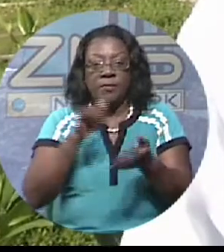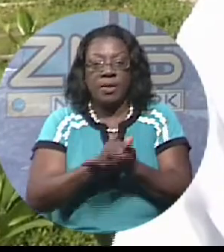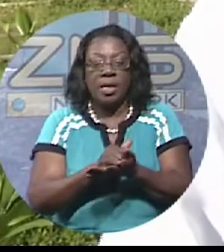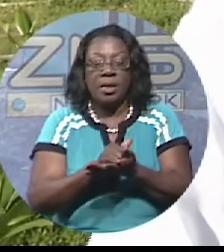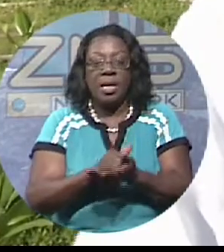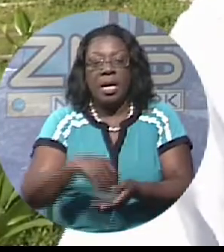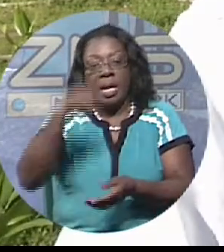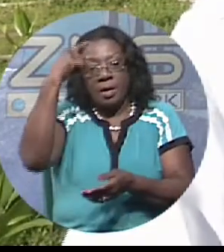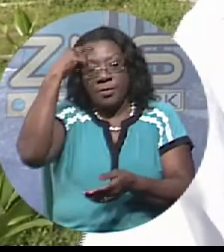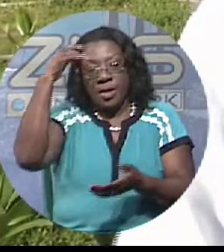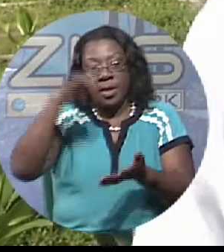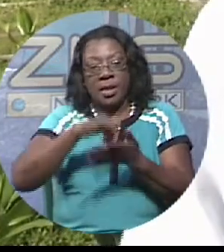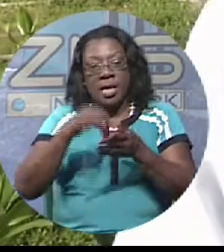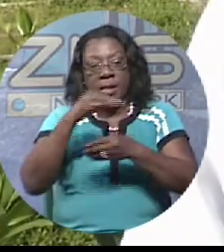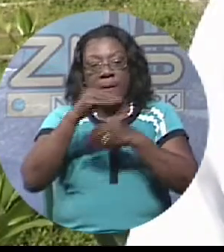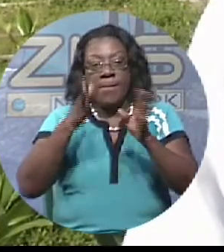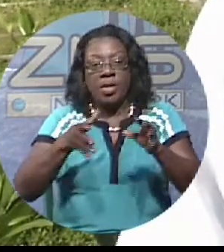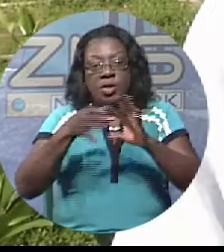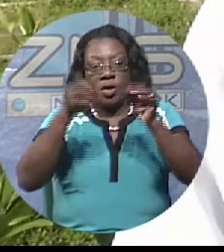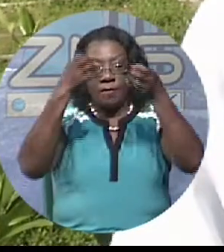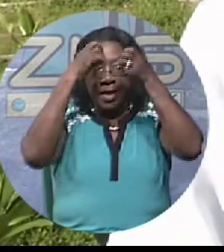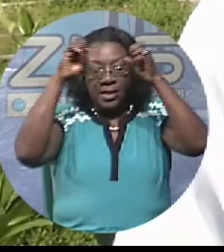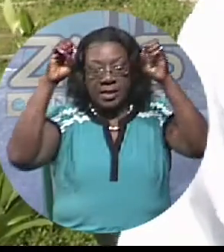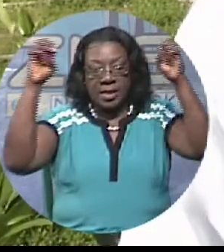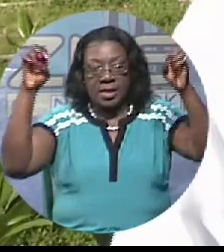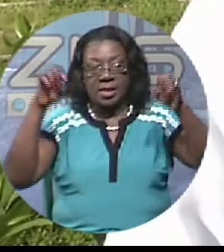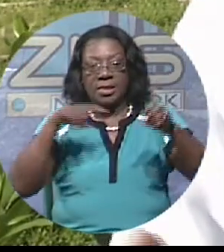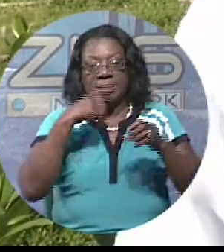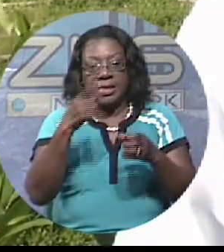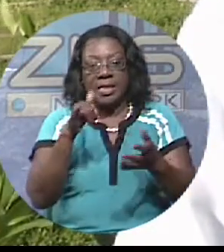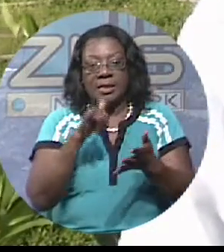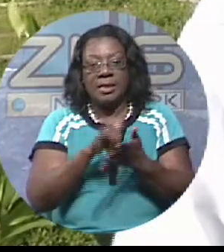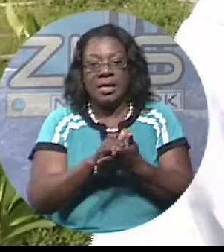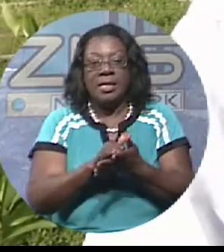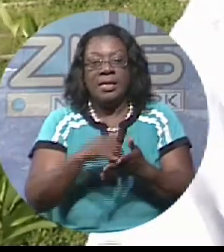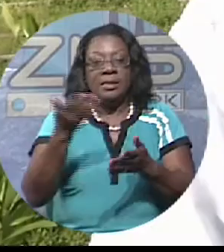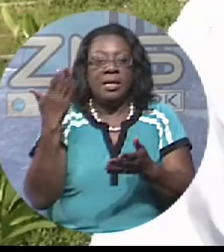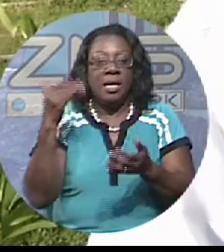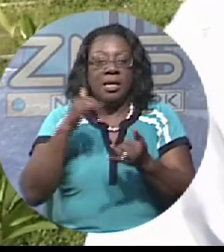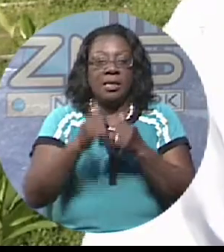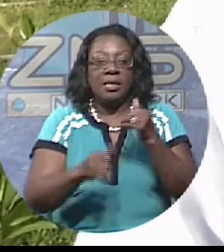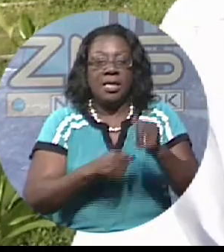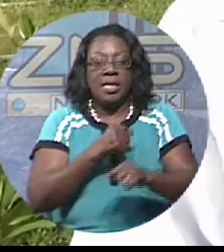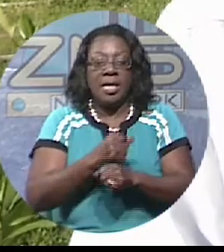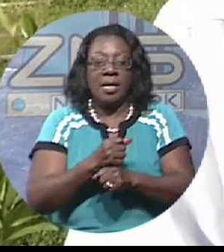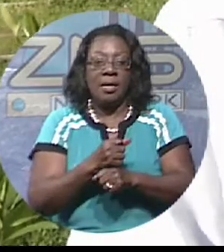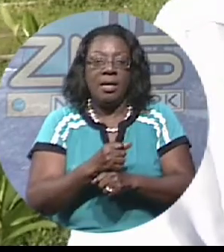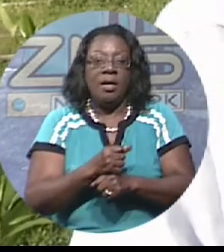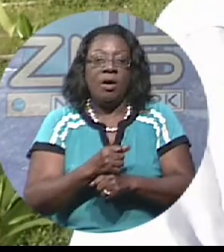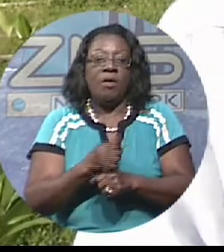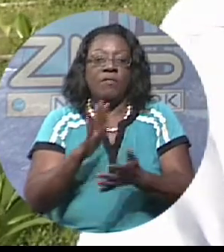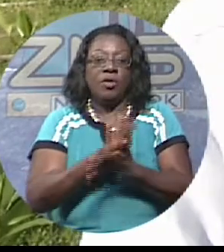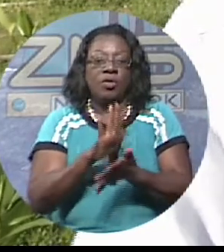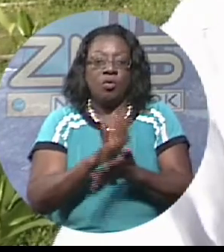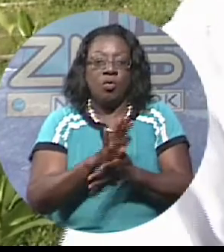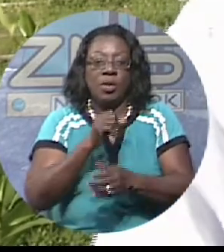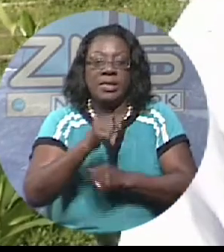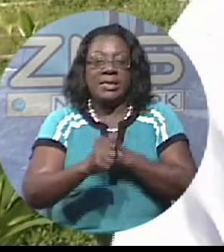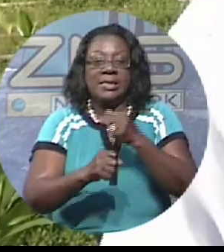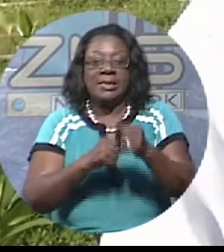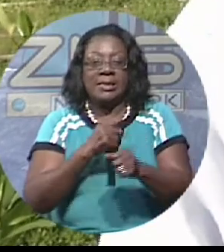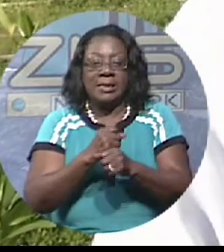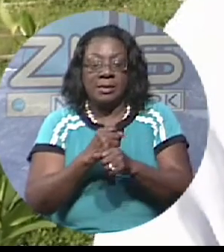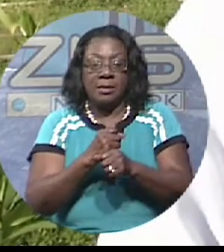the Ministry of Education said that they noticed last year at the start of the school system that there seemed to be a set of depressed numbers. I